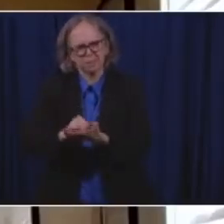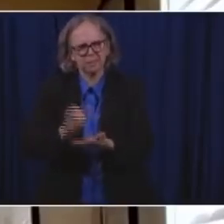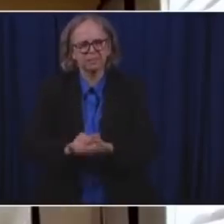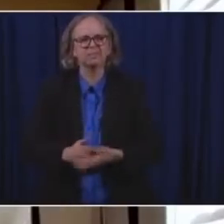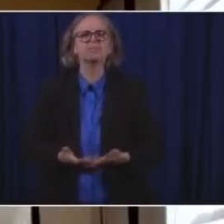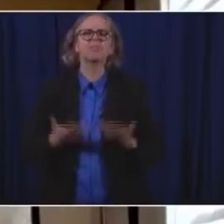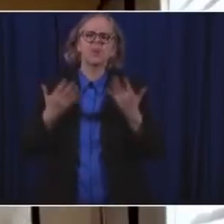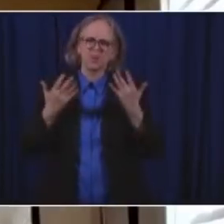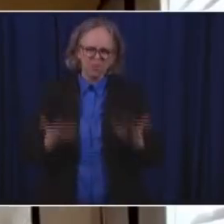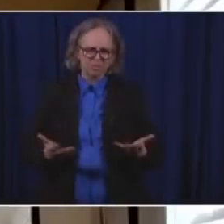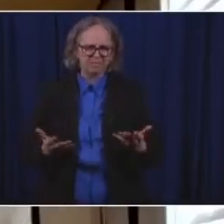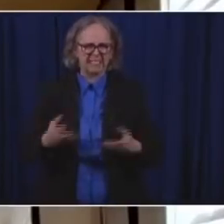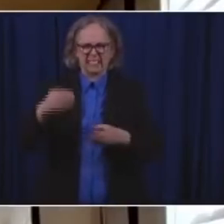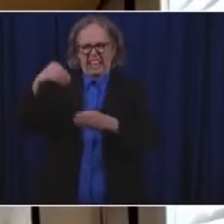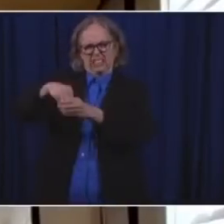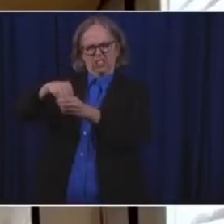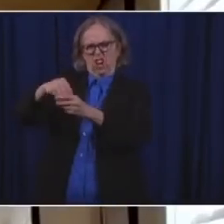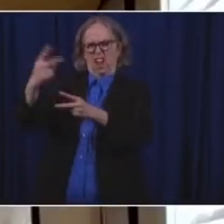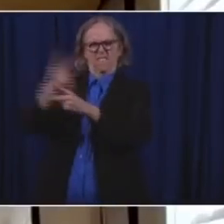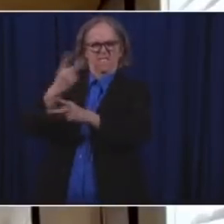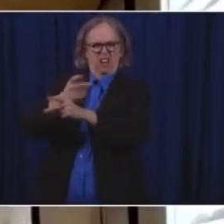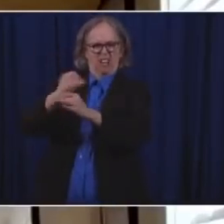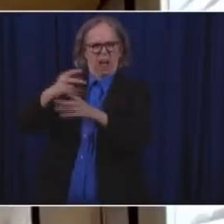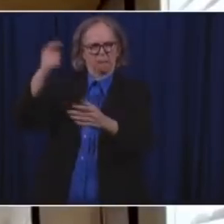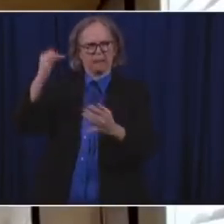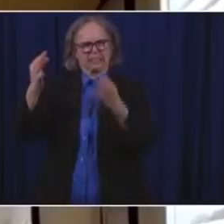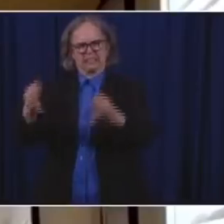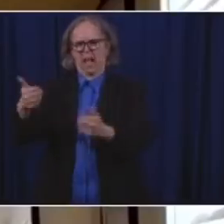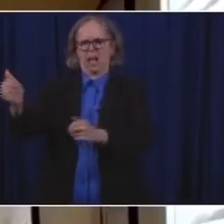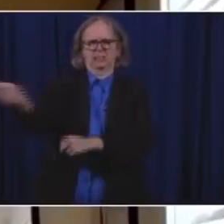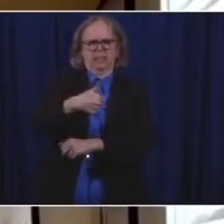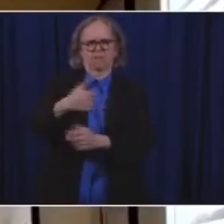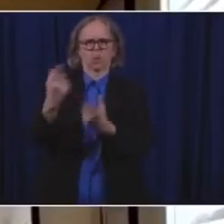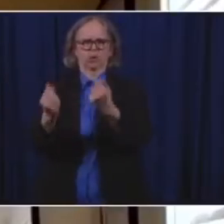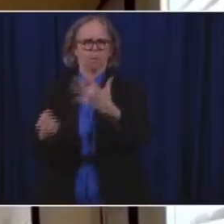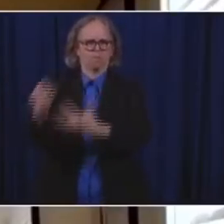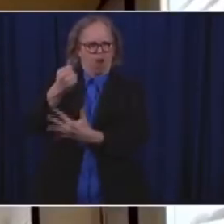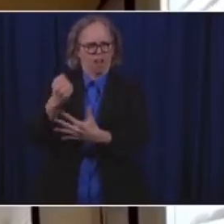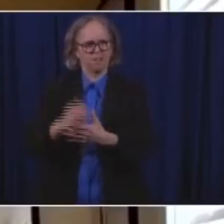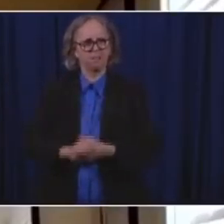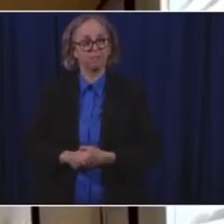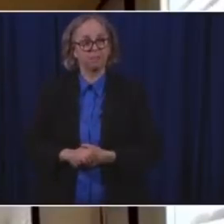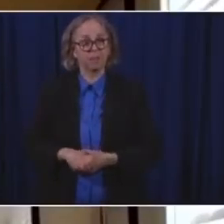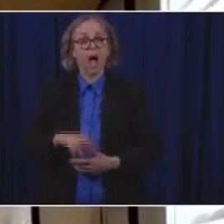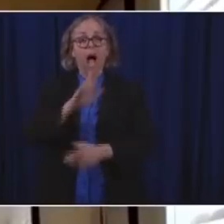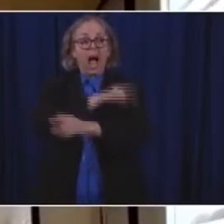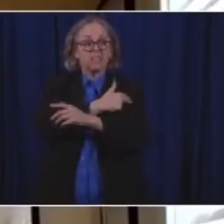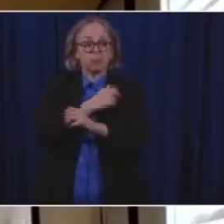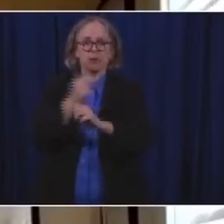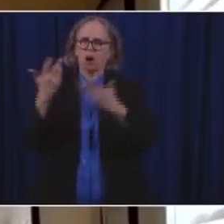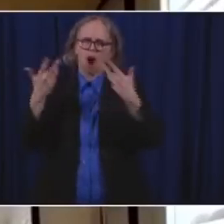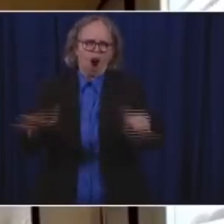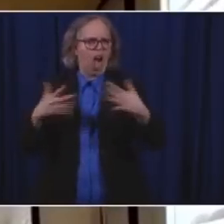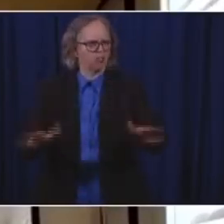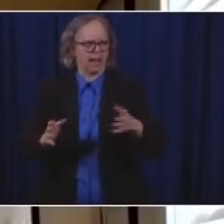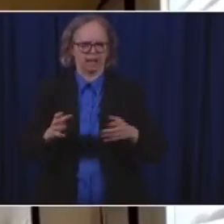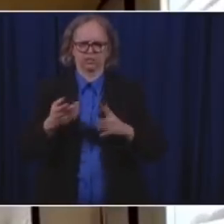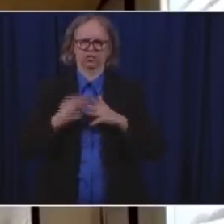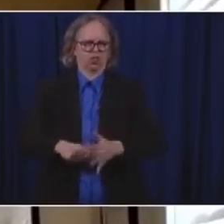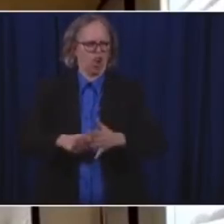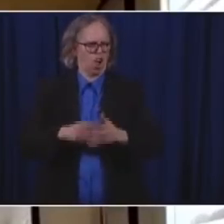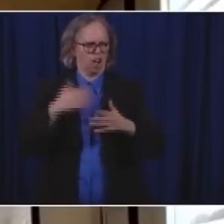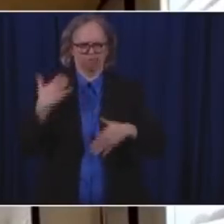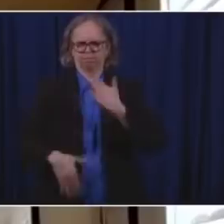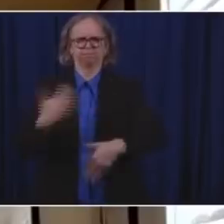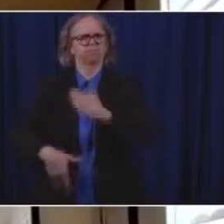internal prioritization. And they have all reported back to us that they have completed that work, and they have done it with an eye